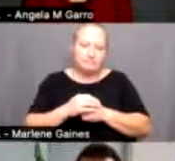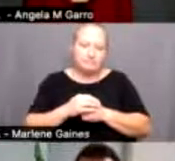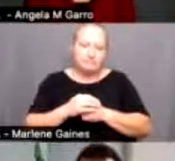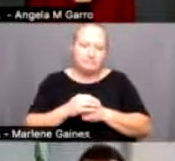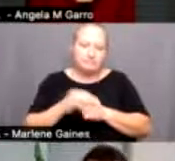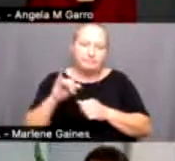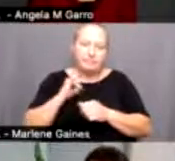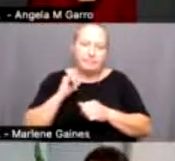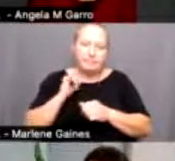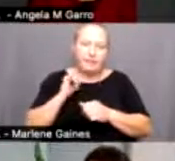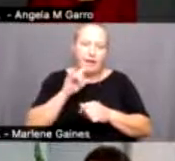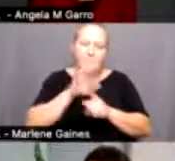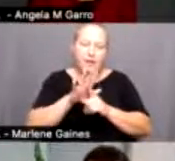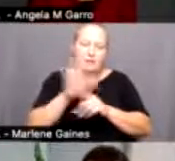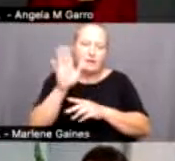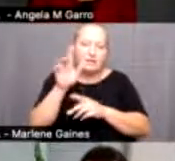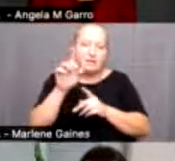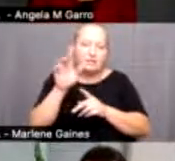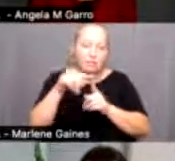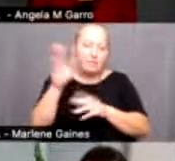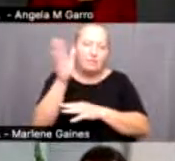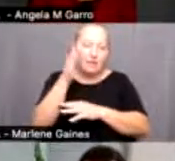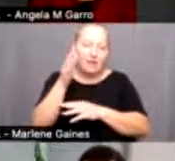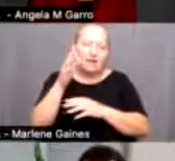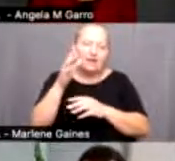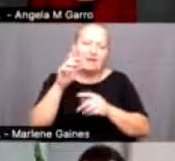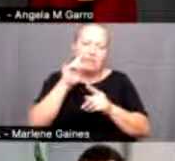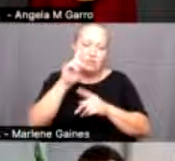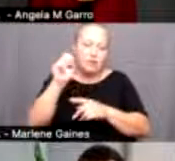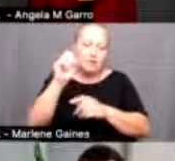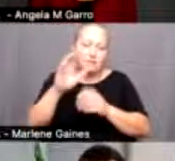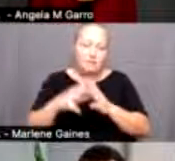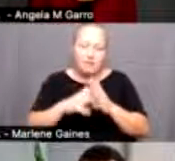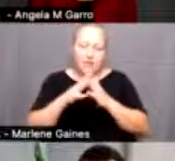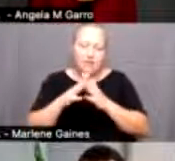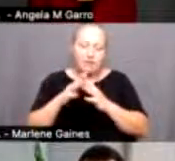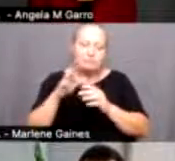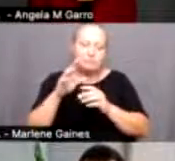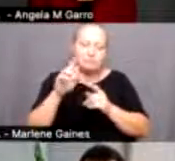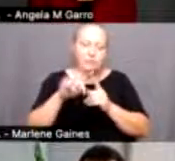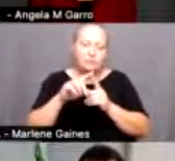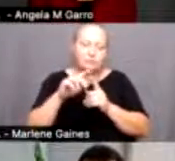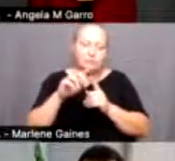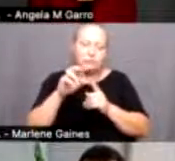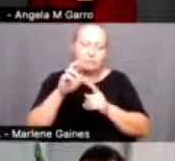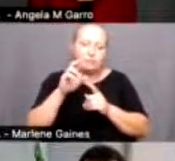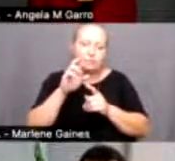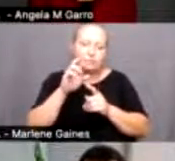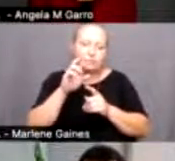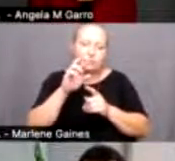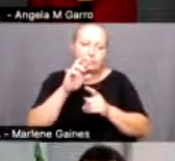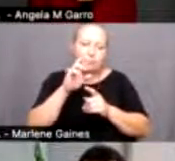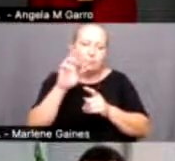I pledge allegiance to the flag of the United States of America and to the republic for which it